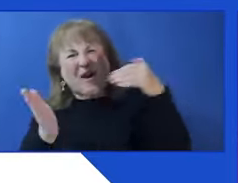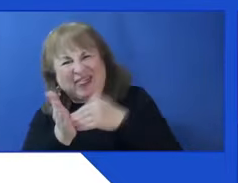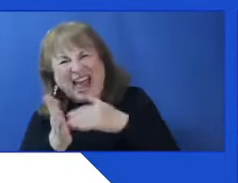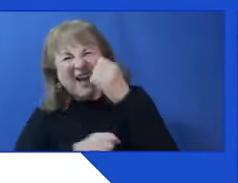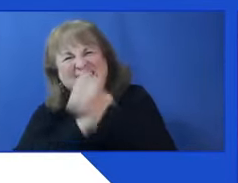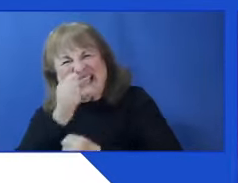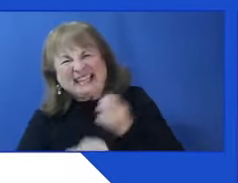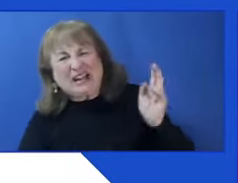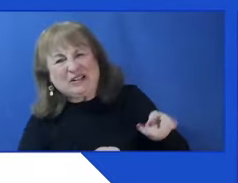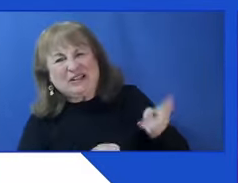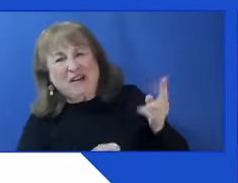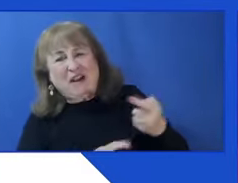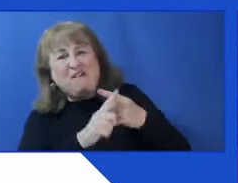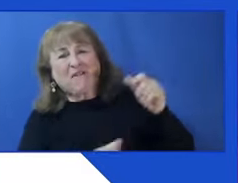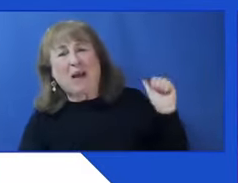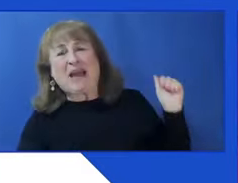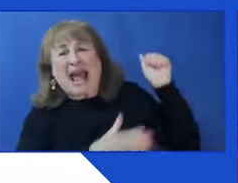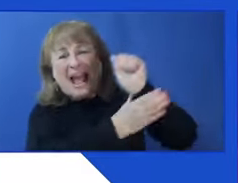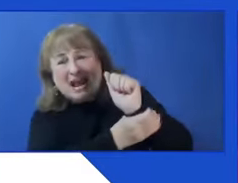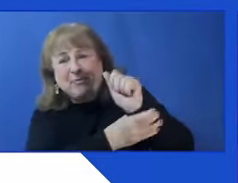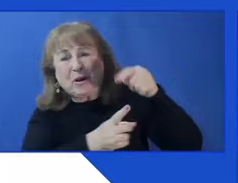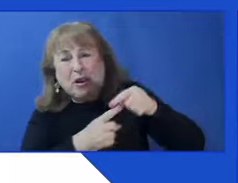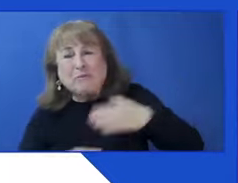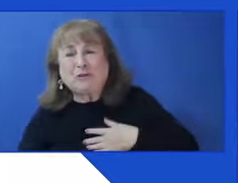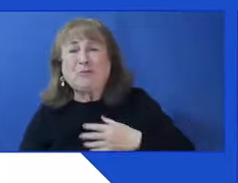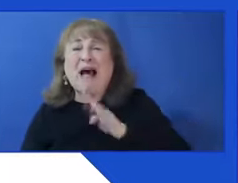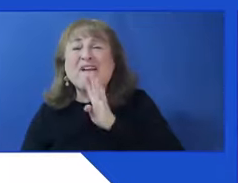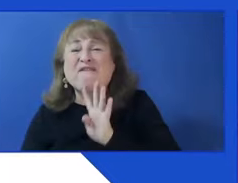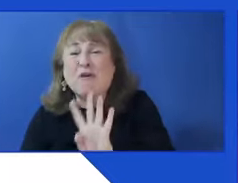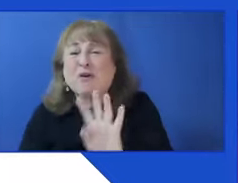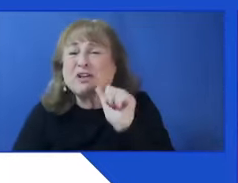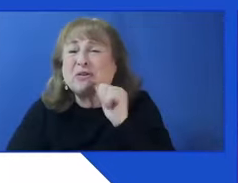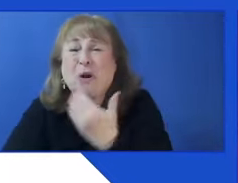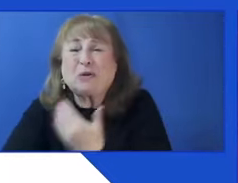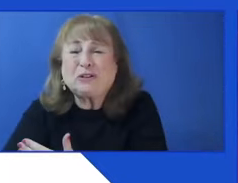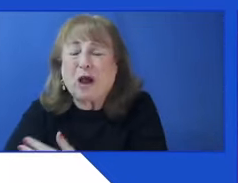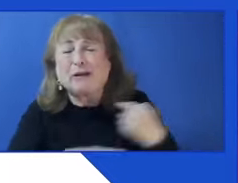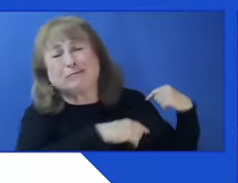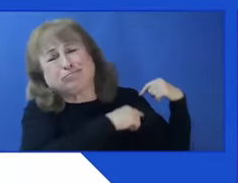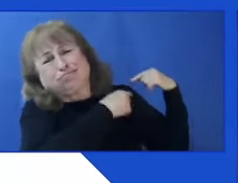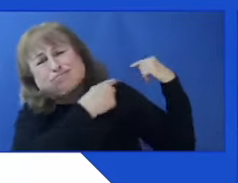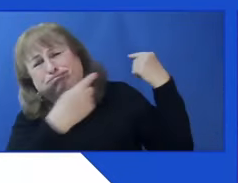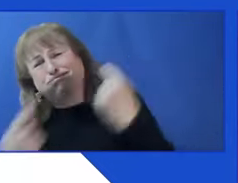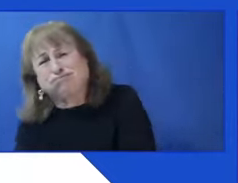from Abraham to my four-year-old daughter.